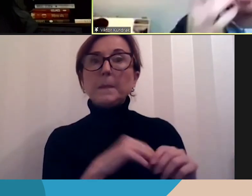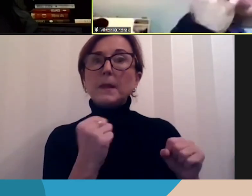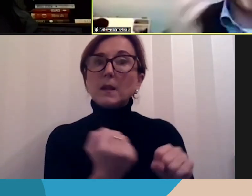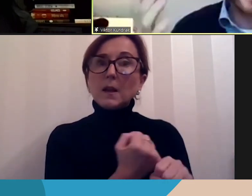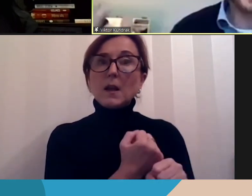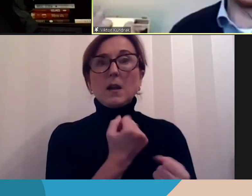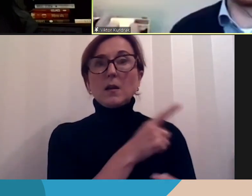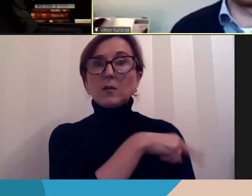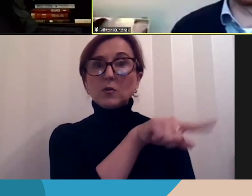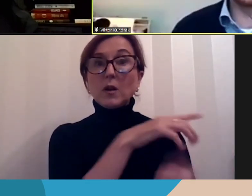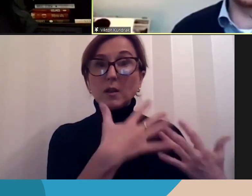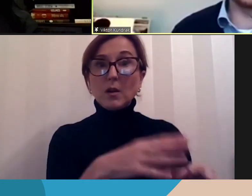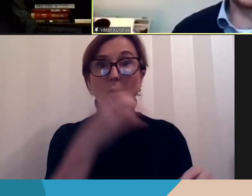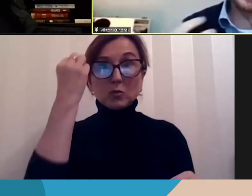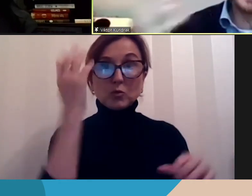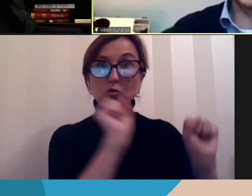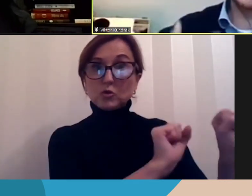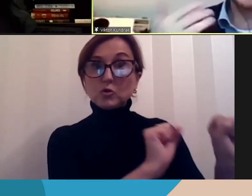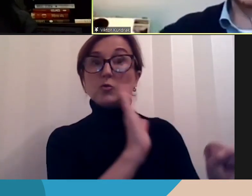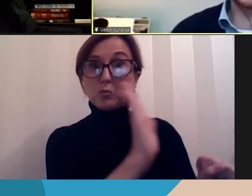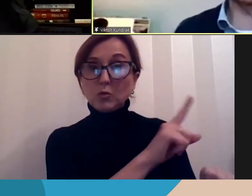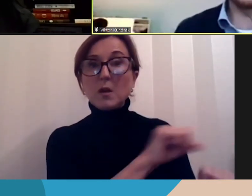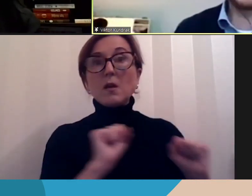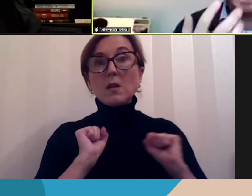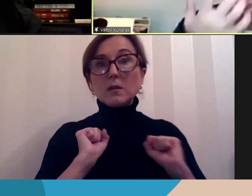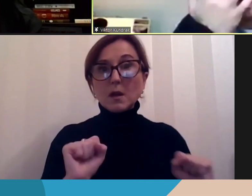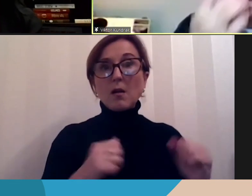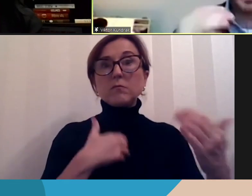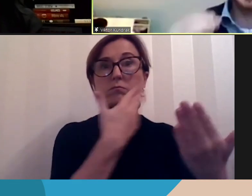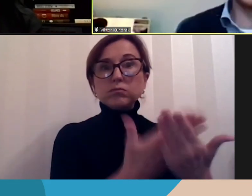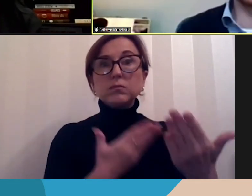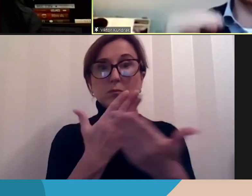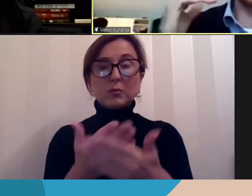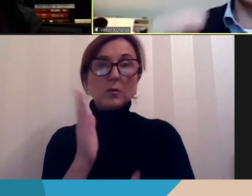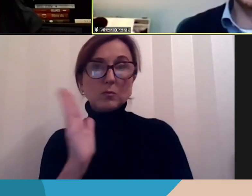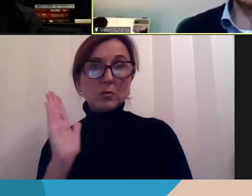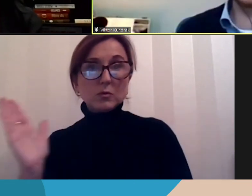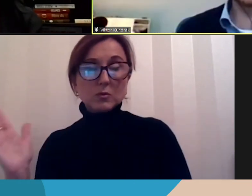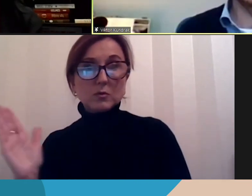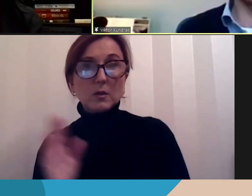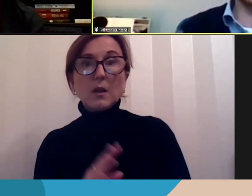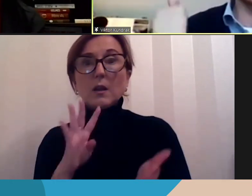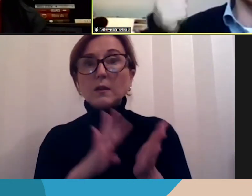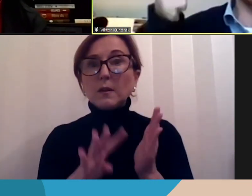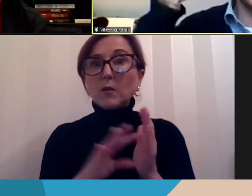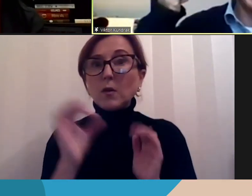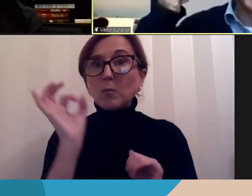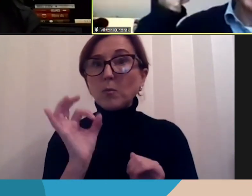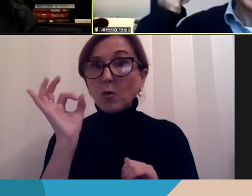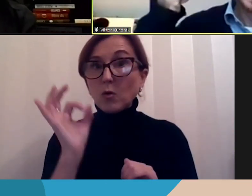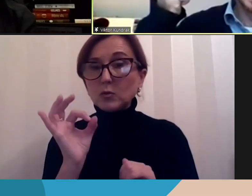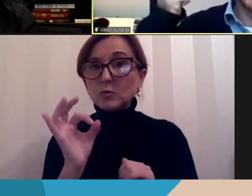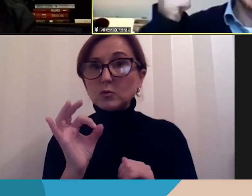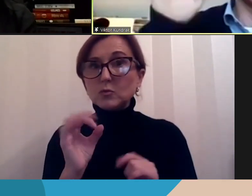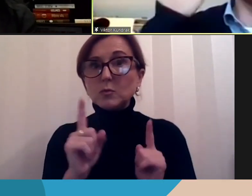90% of all hate crimes are never reported to the state authorities. So there's a lot of work to be done on a daily basis at different levels when it comes